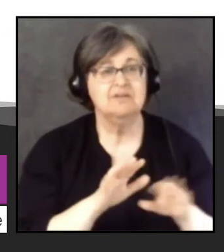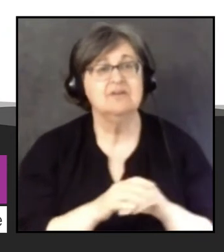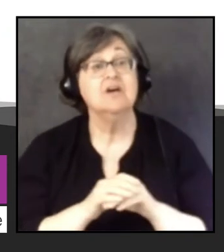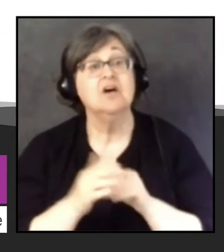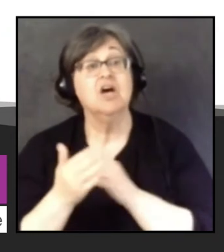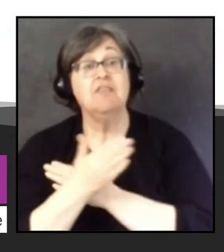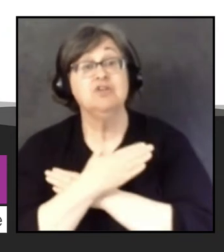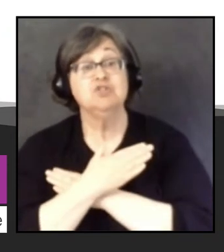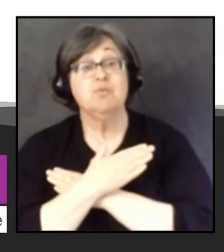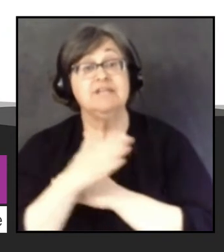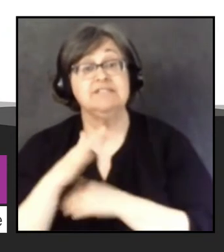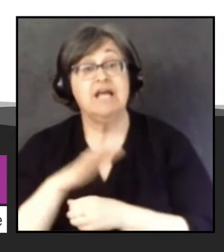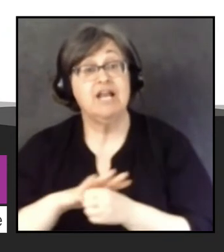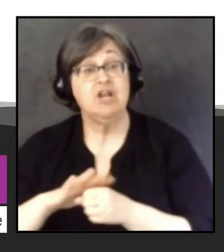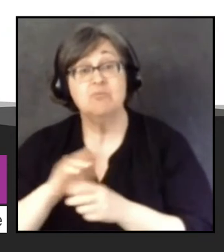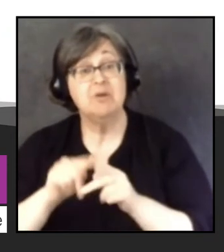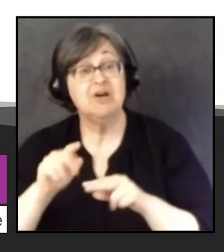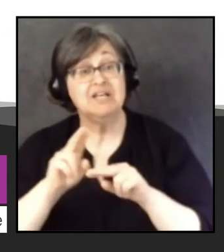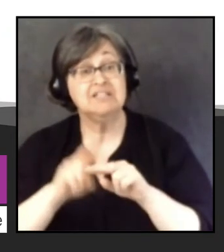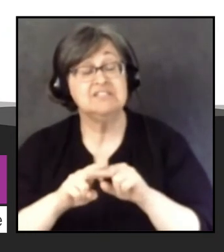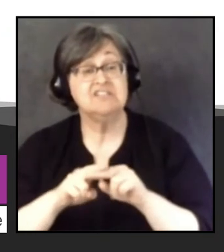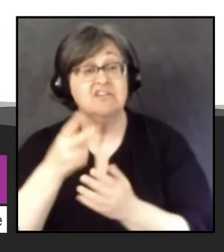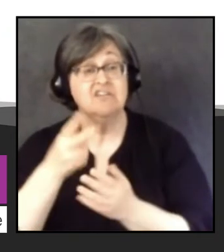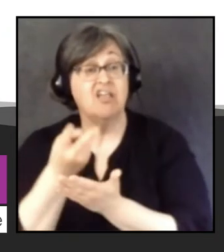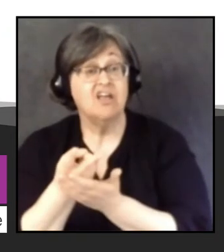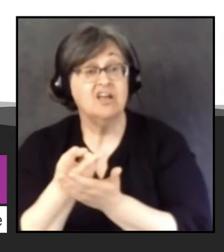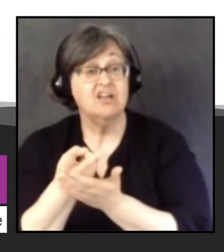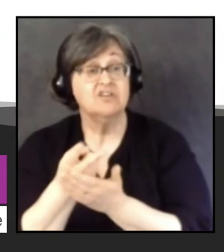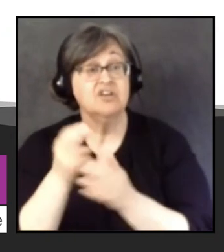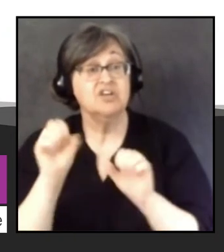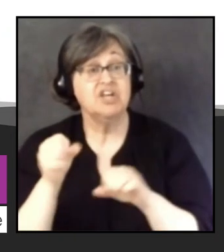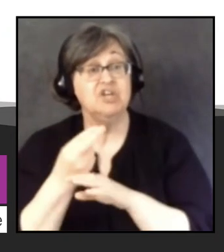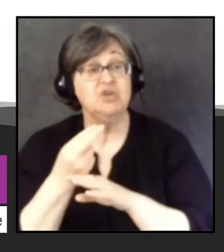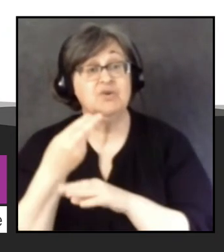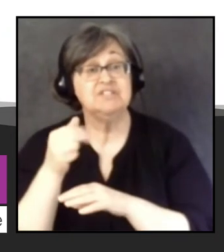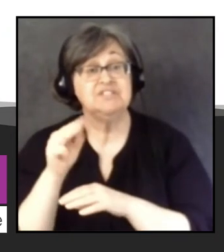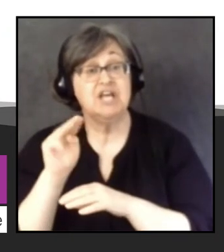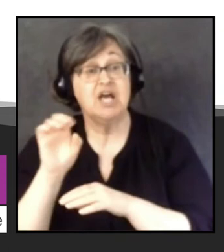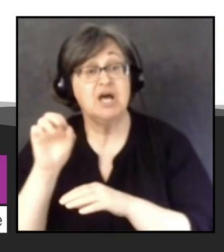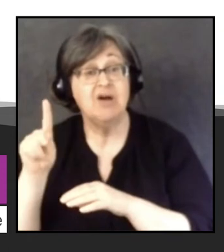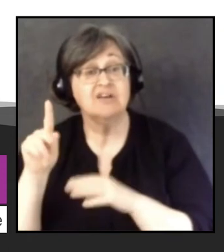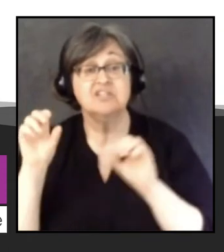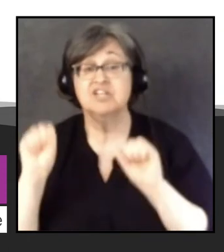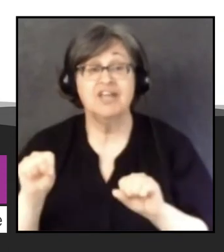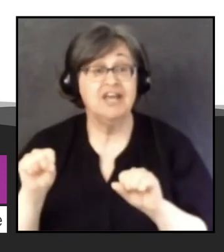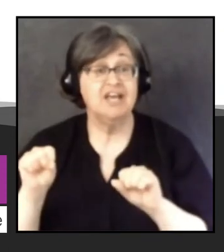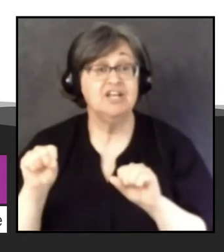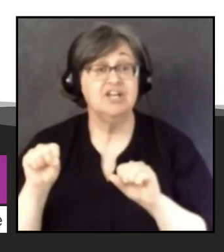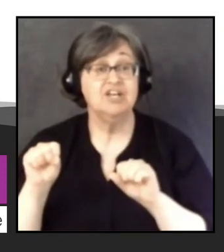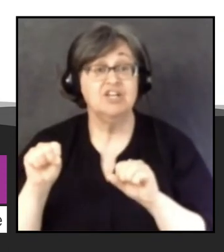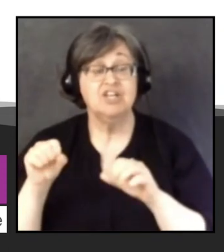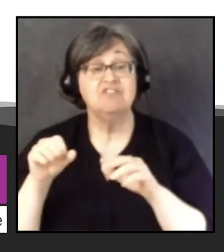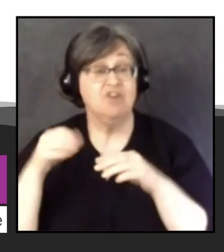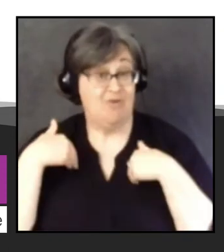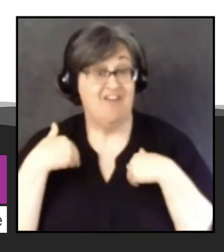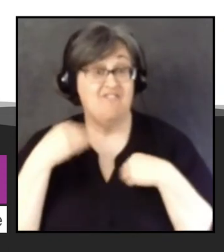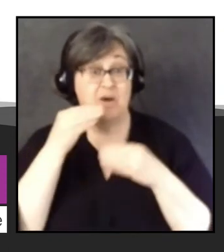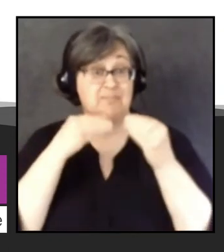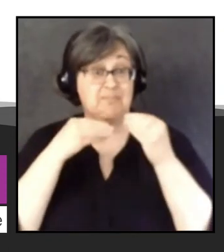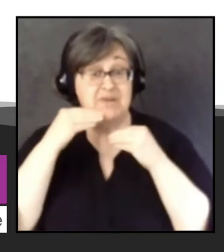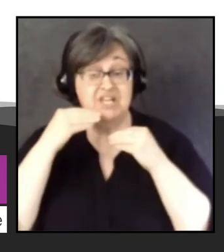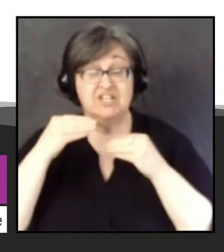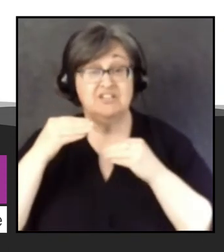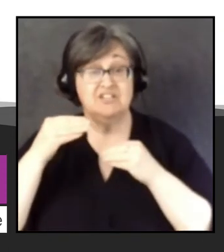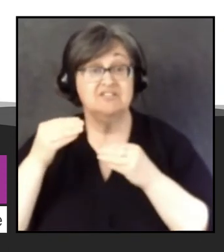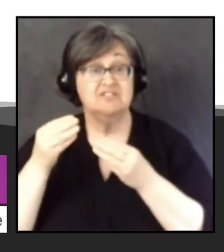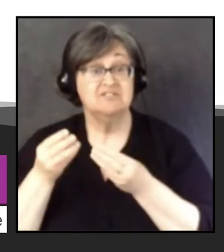resting area where people can sit down, lie down on hammocks, or spread out on the picnic mat. And over